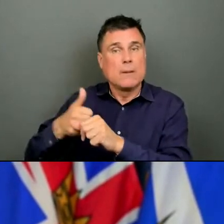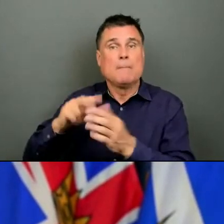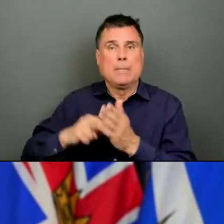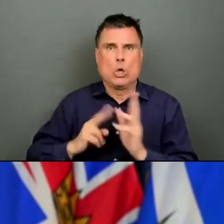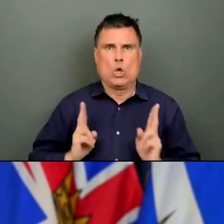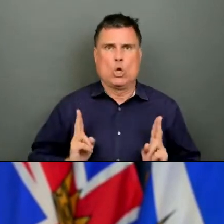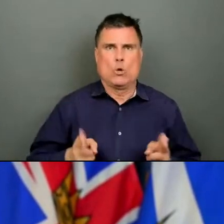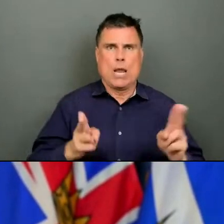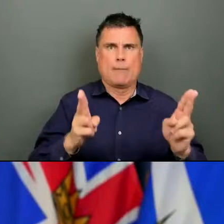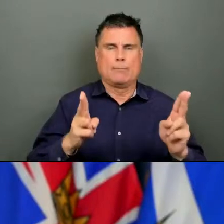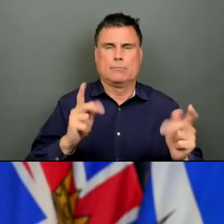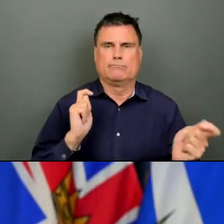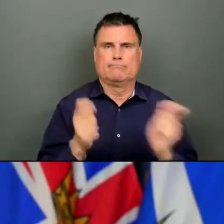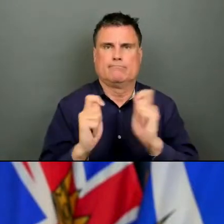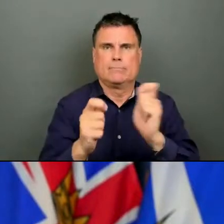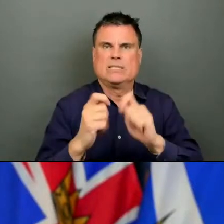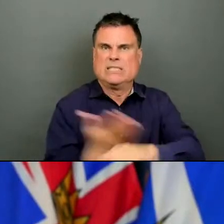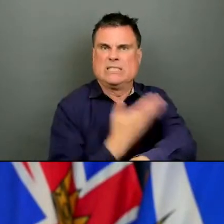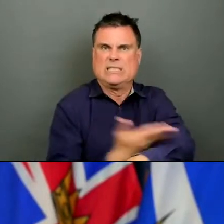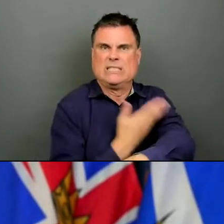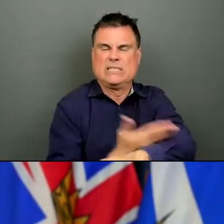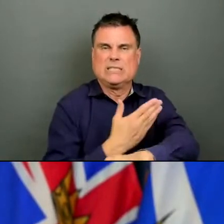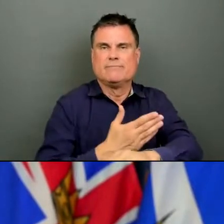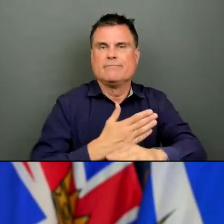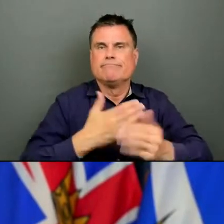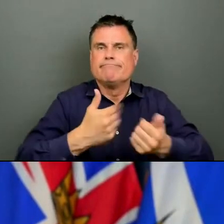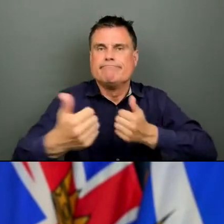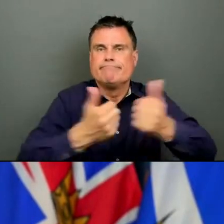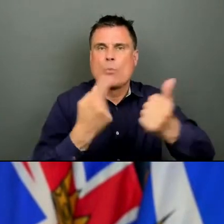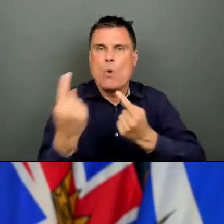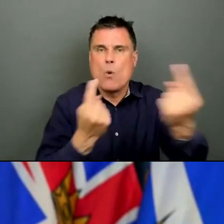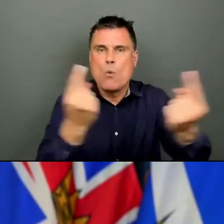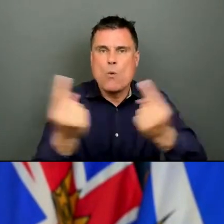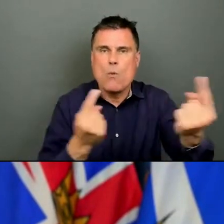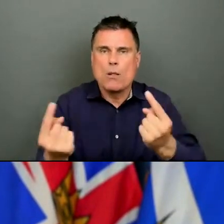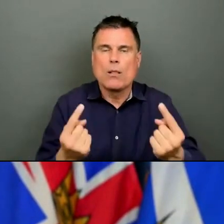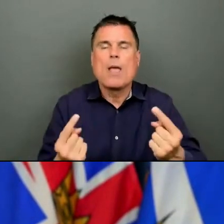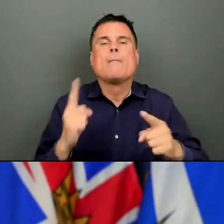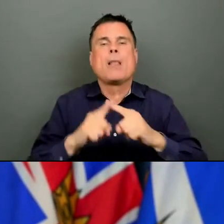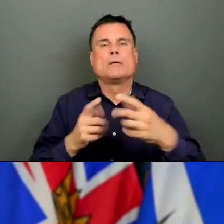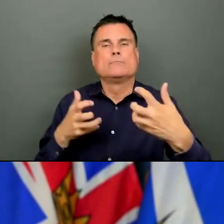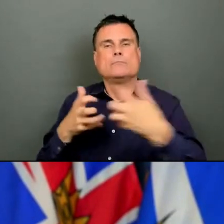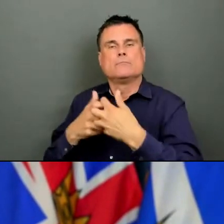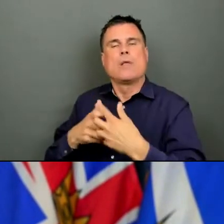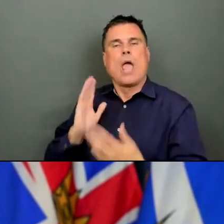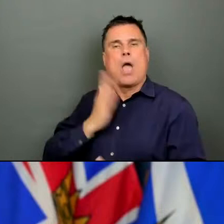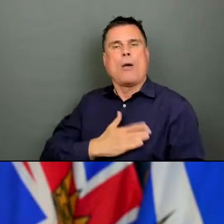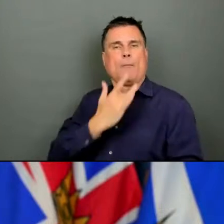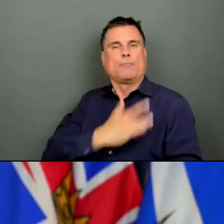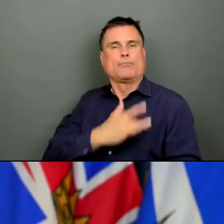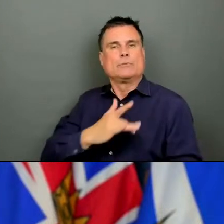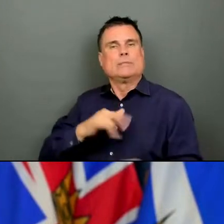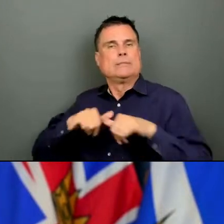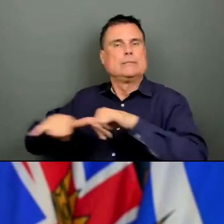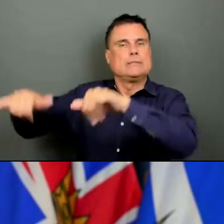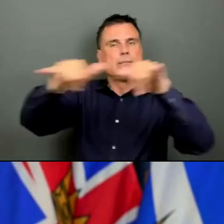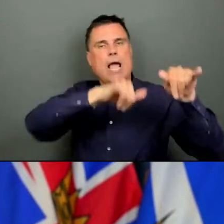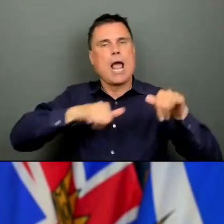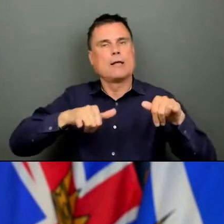our goal of meeting the provincial standard across health authorities with respect to the staffing and care standards in care homes.